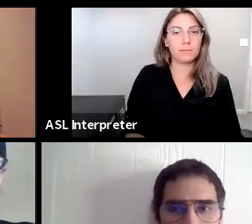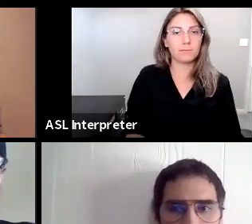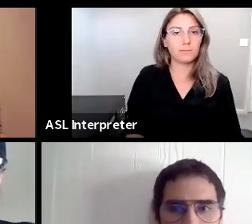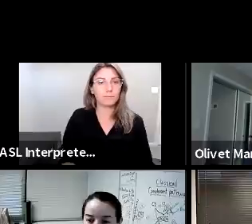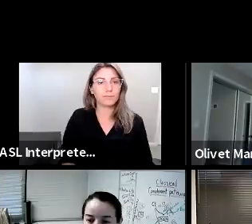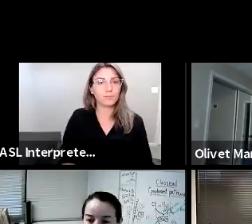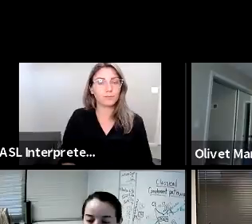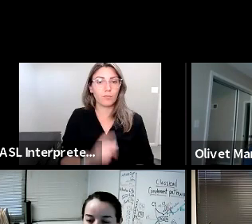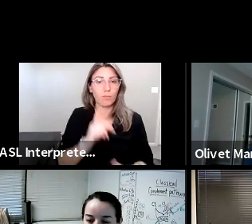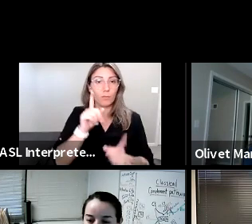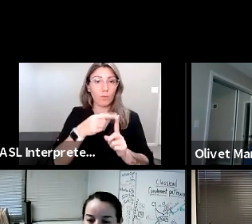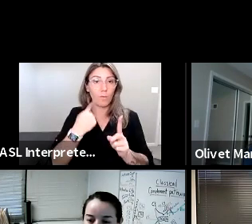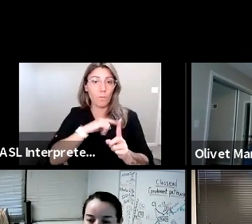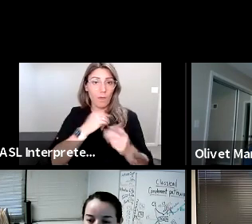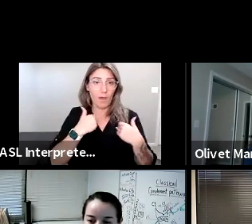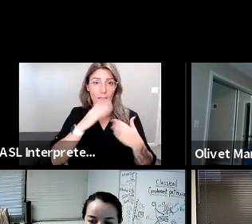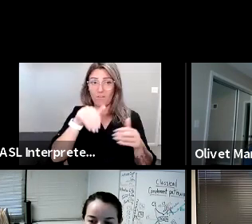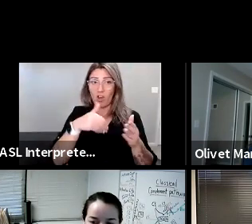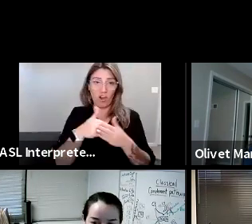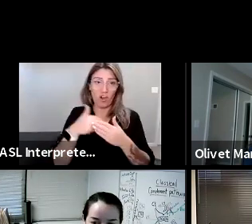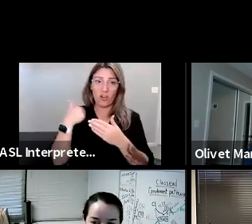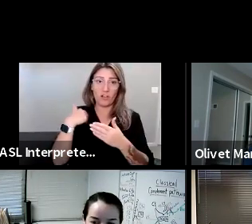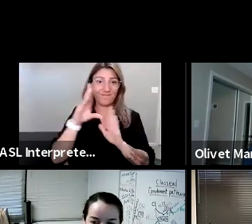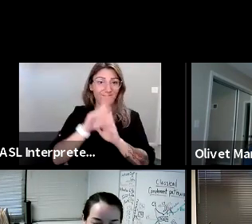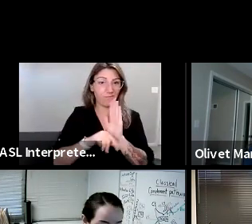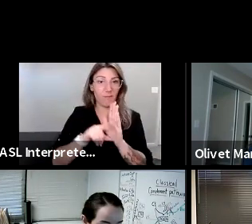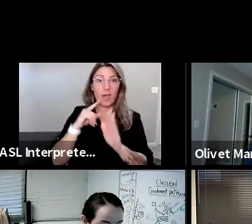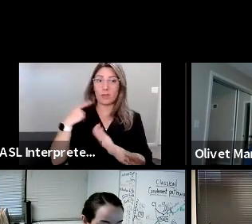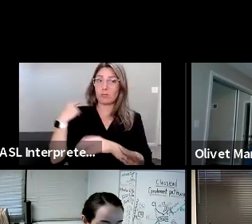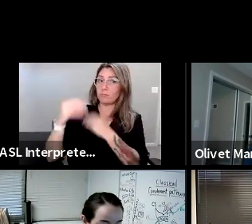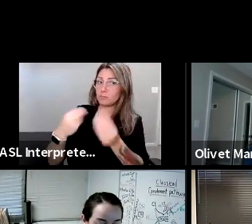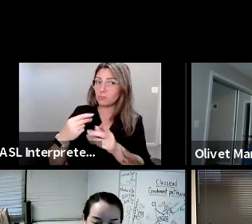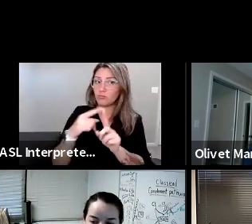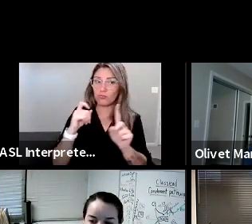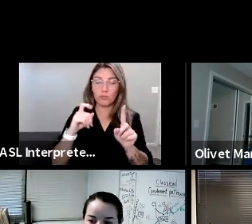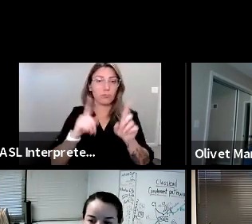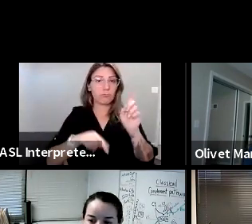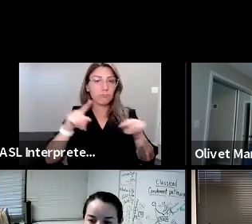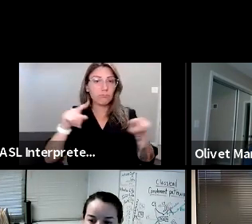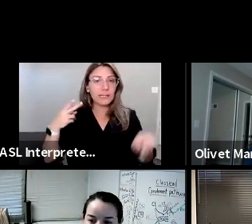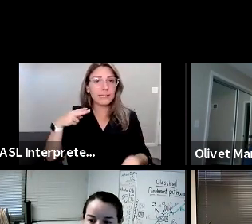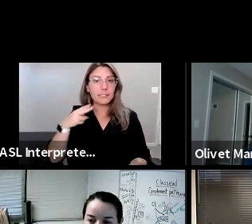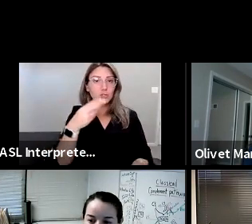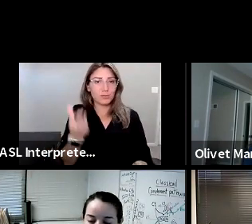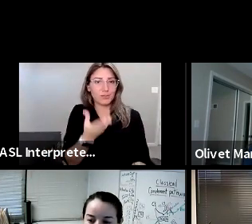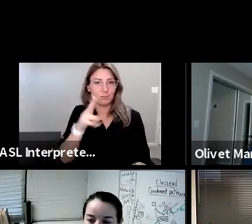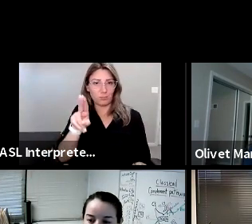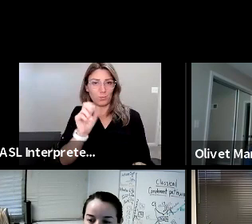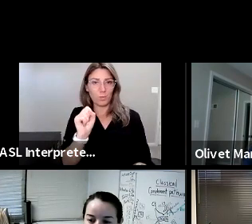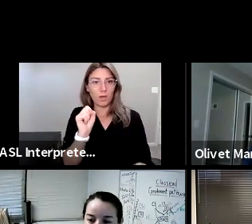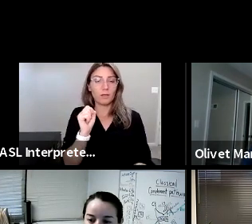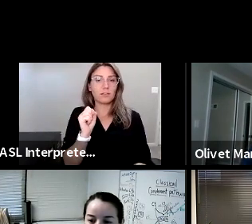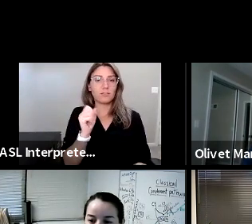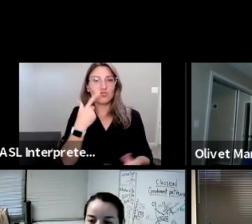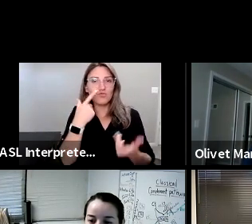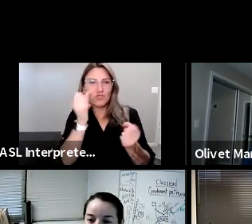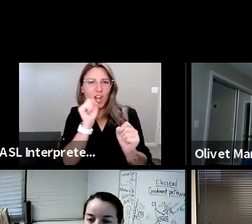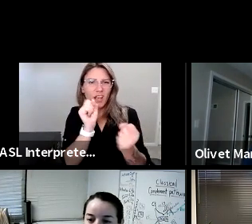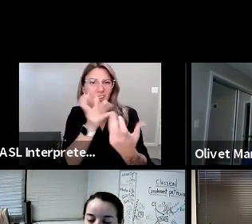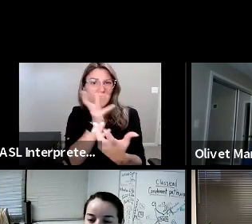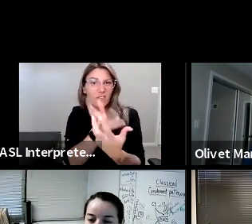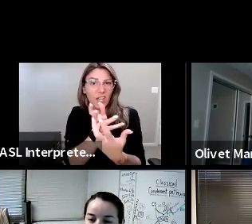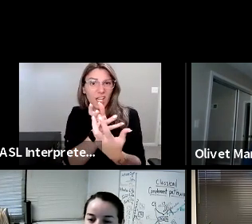when we have all these descendants of these different colonial histories all here in the United States trying to